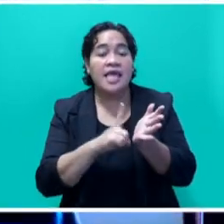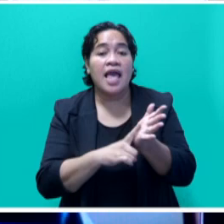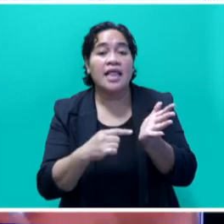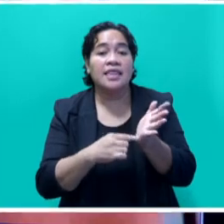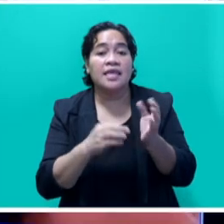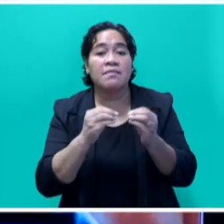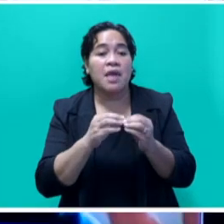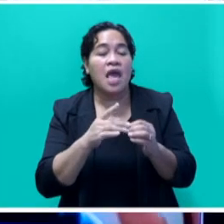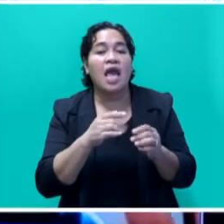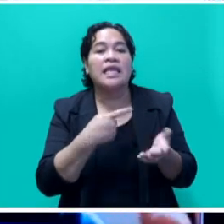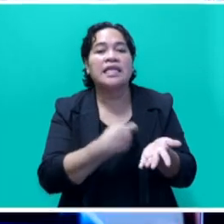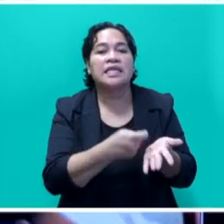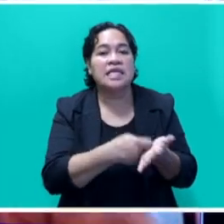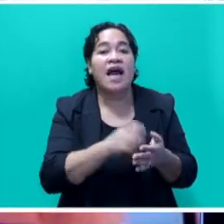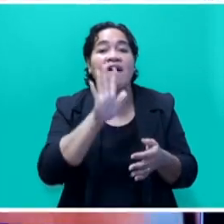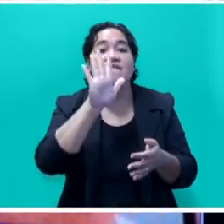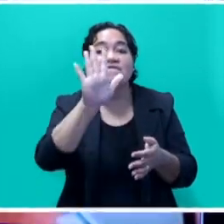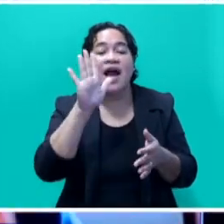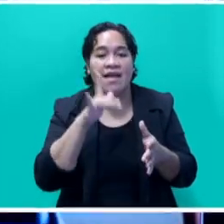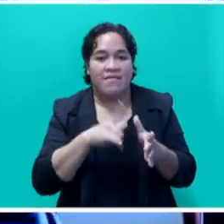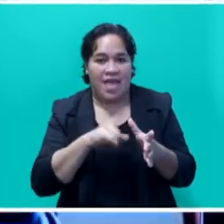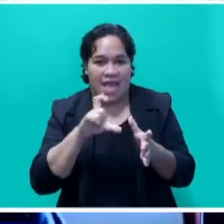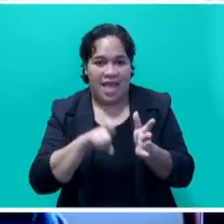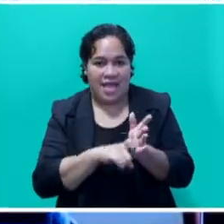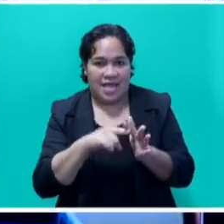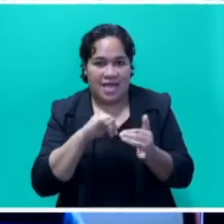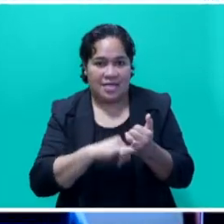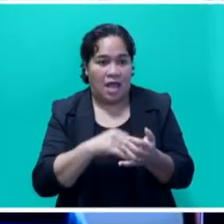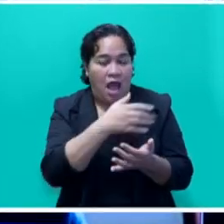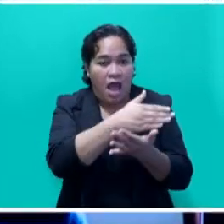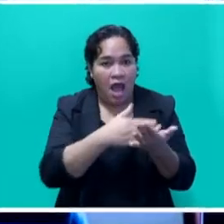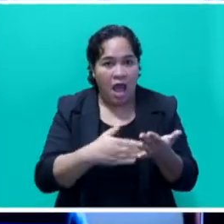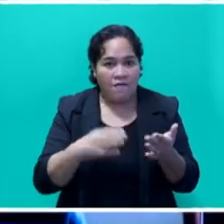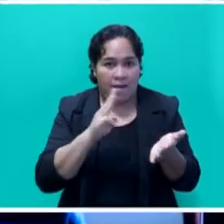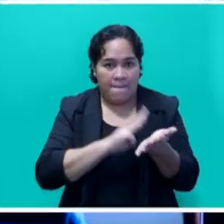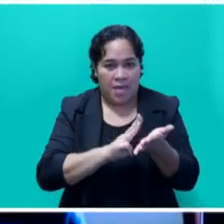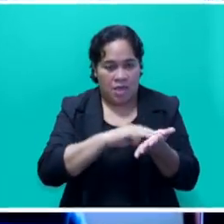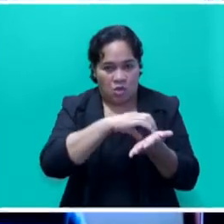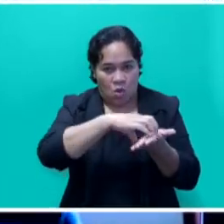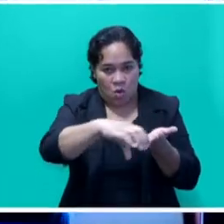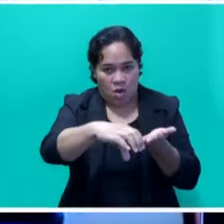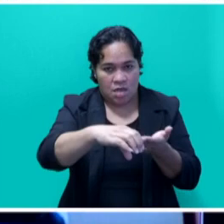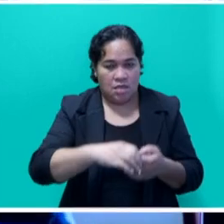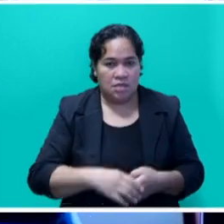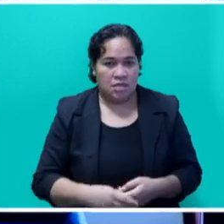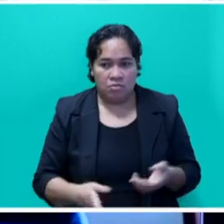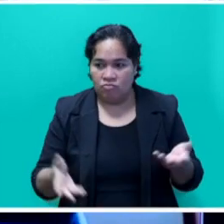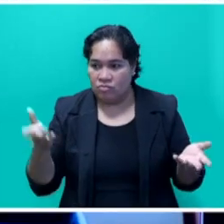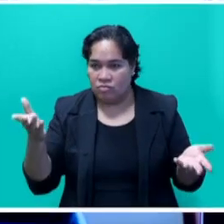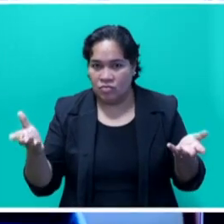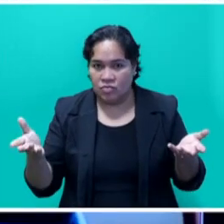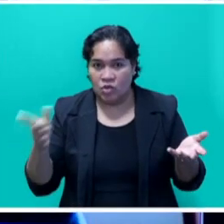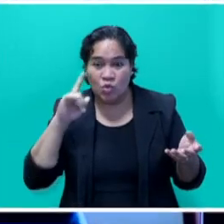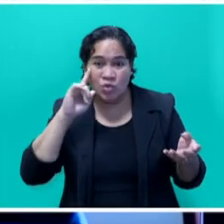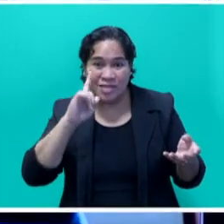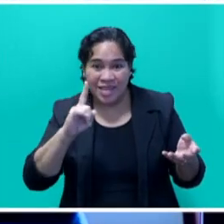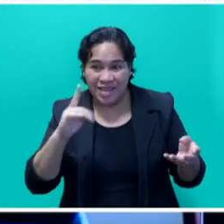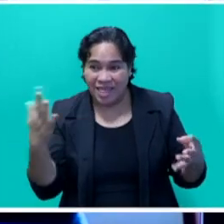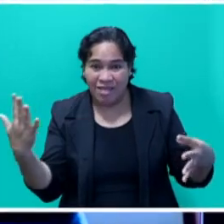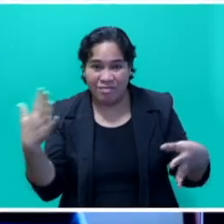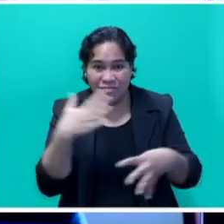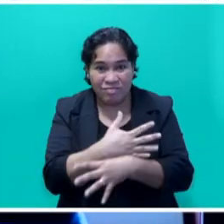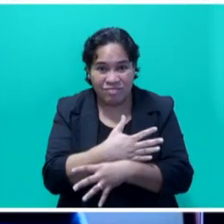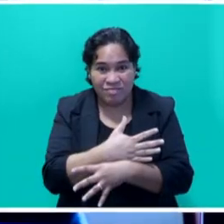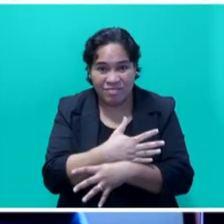land, 5 acres, for $500,000, if not less. You see the discrepancy? You